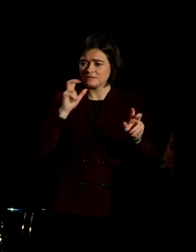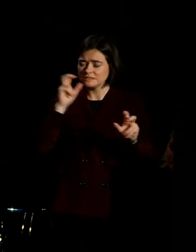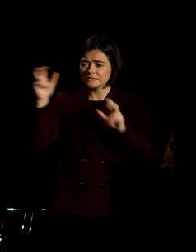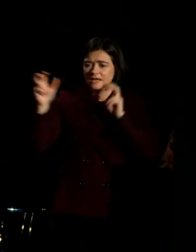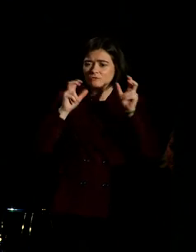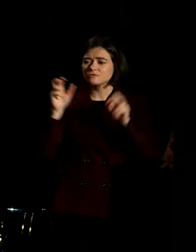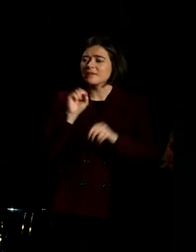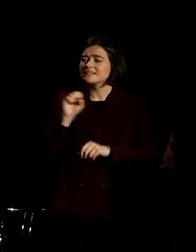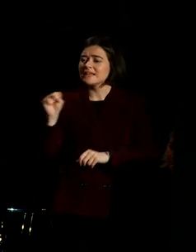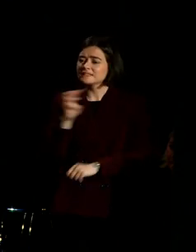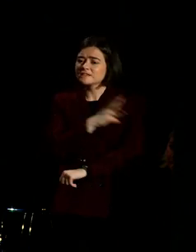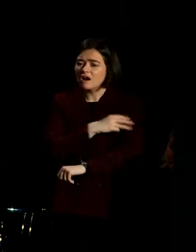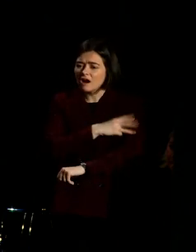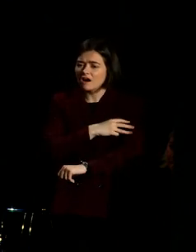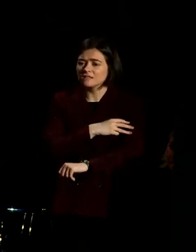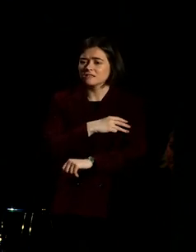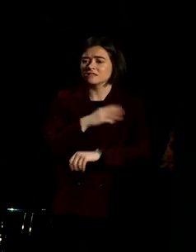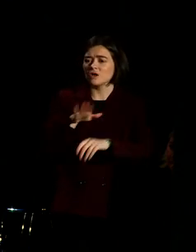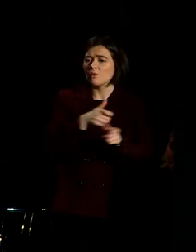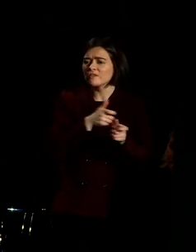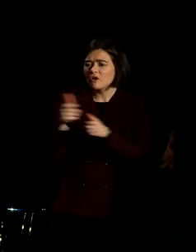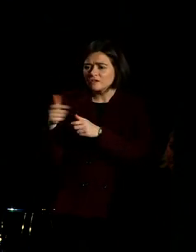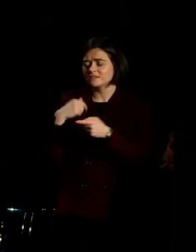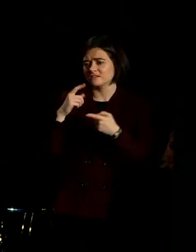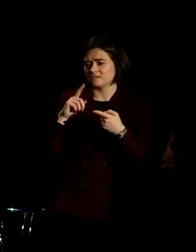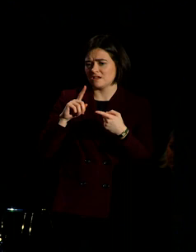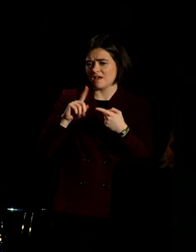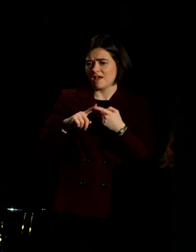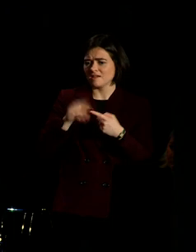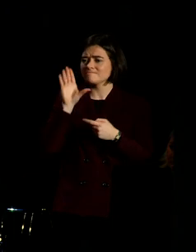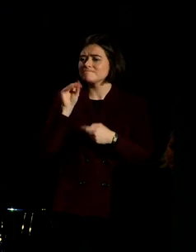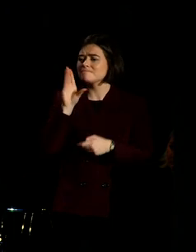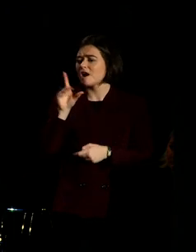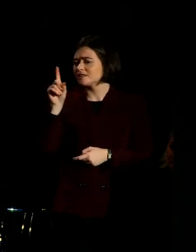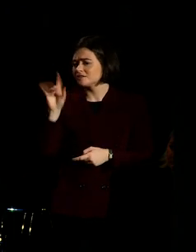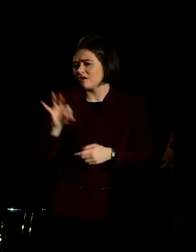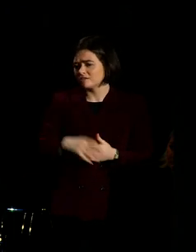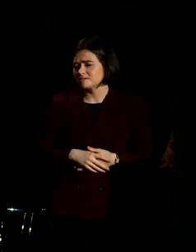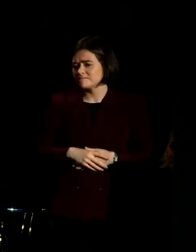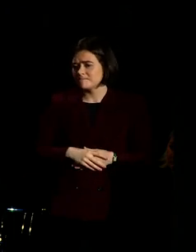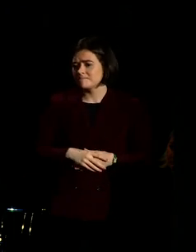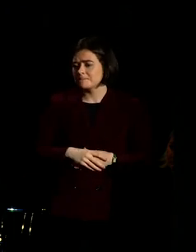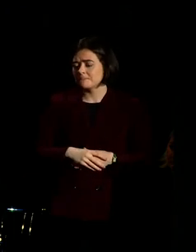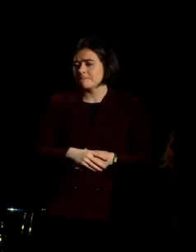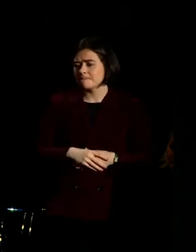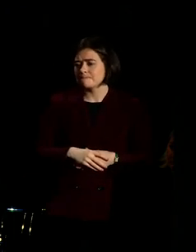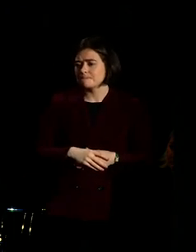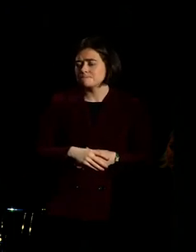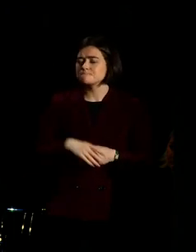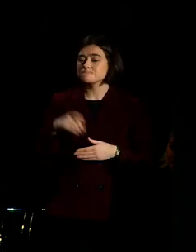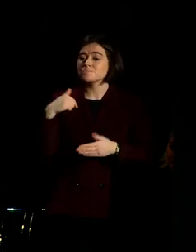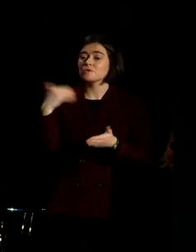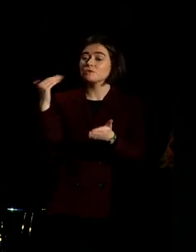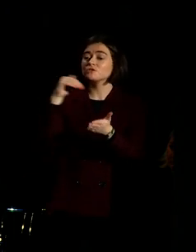from the SS with gun pointing and barking dogs. We had